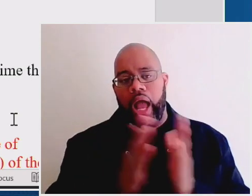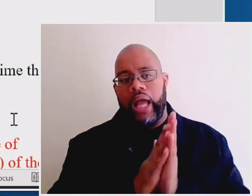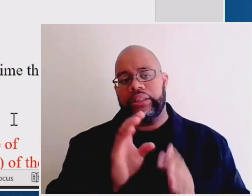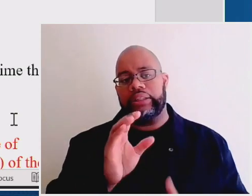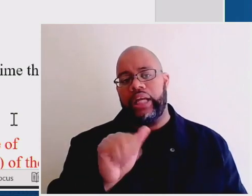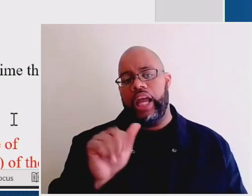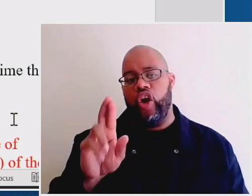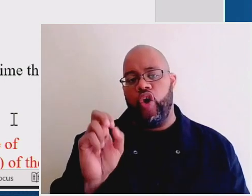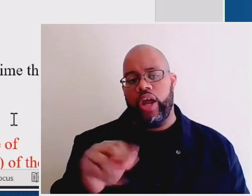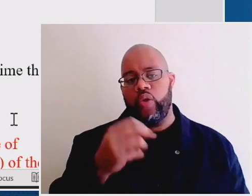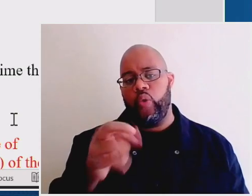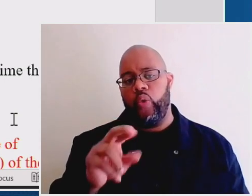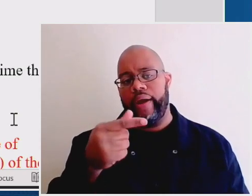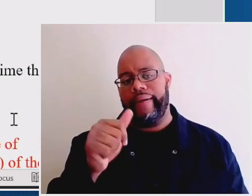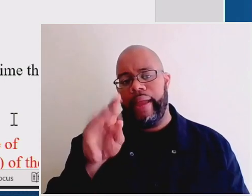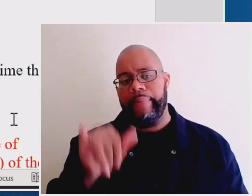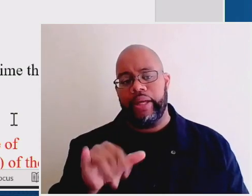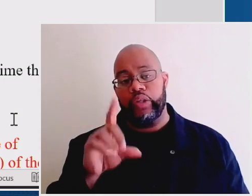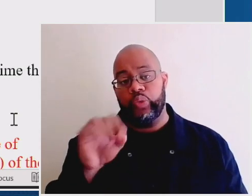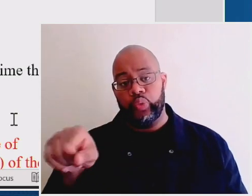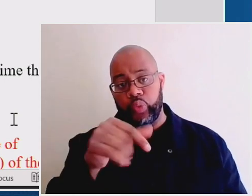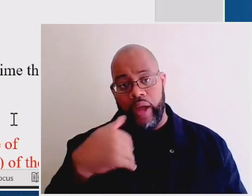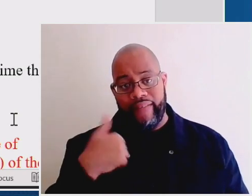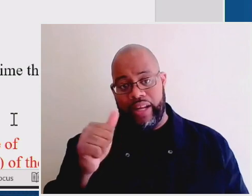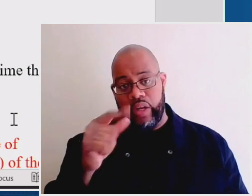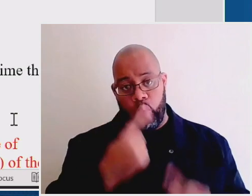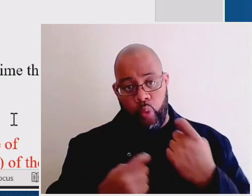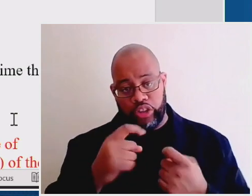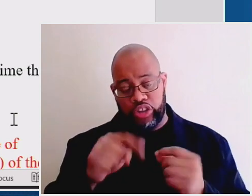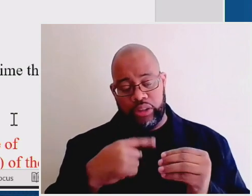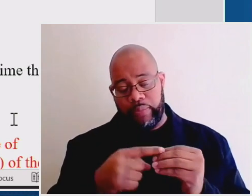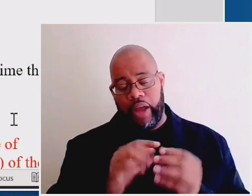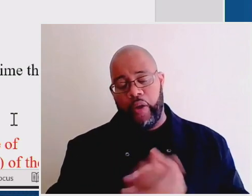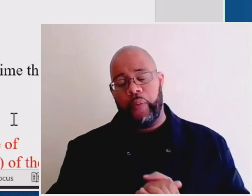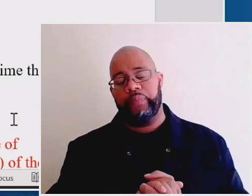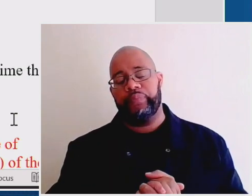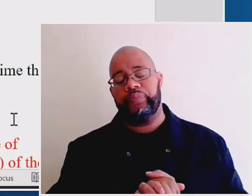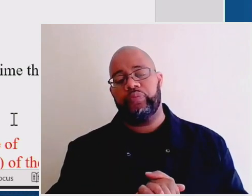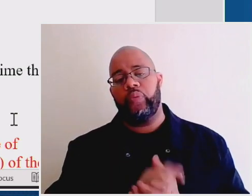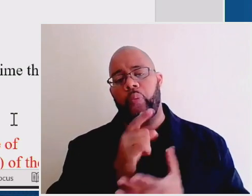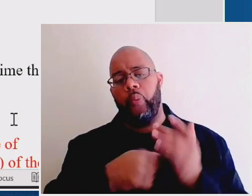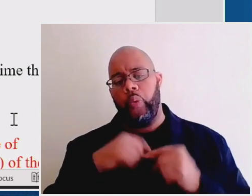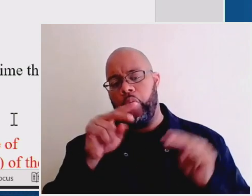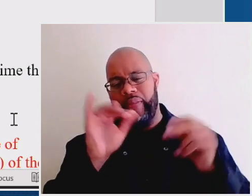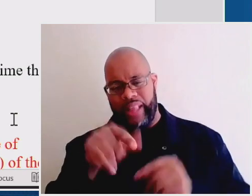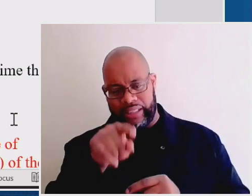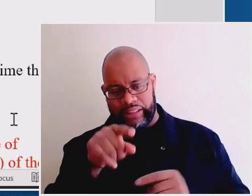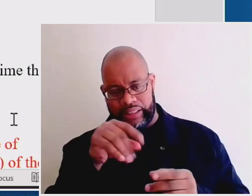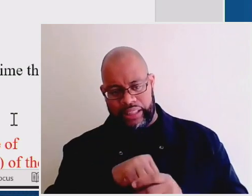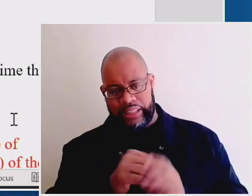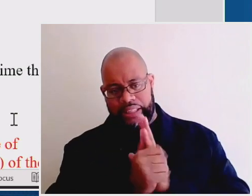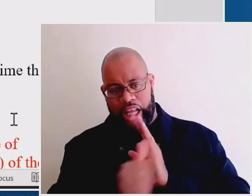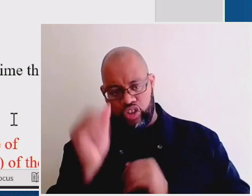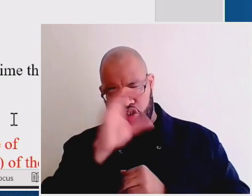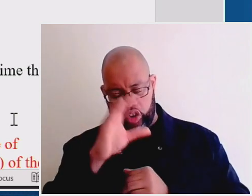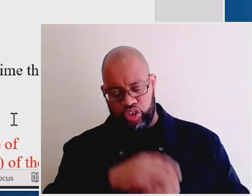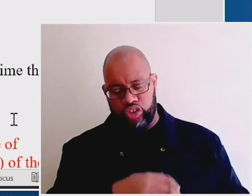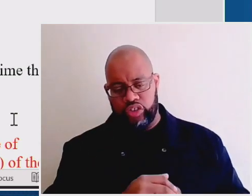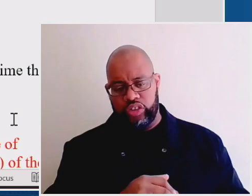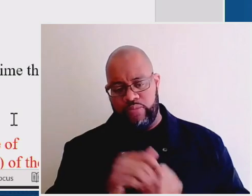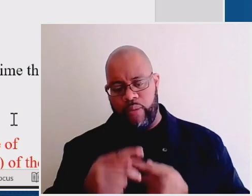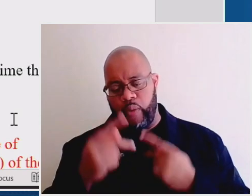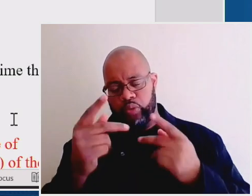or Gaby, do you all have any questions about what we're looking at here in the talent search